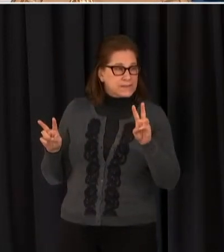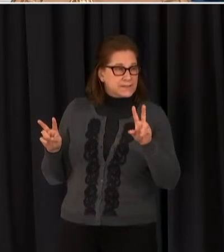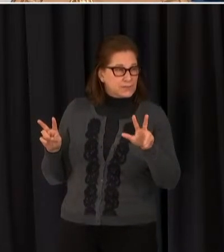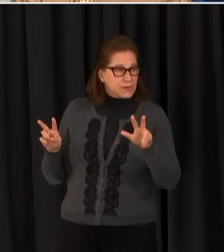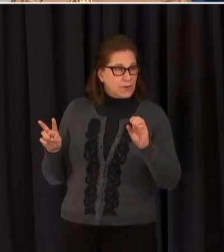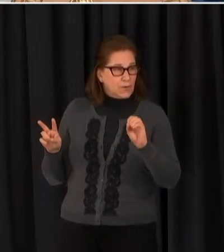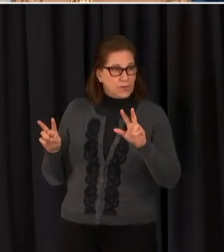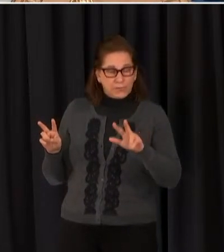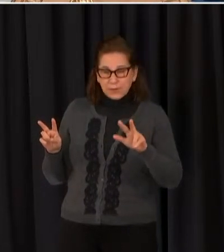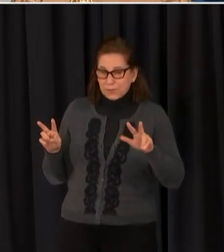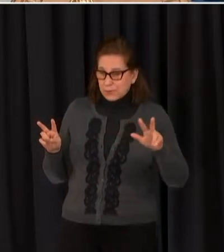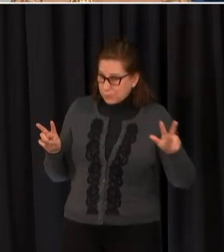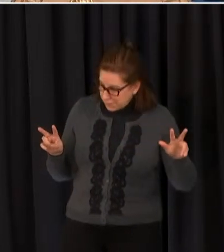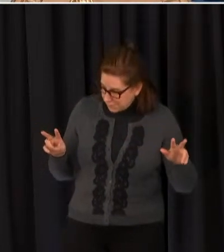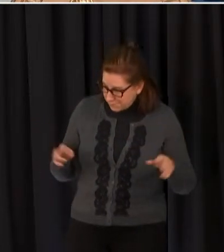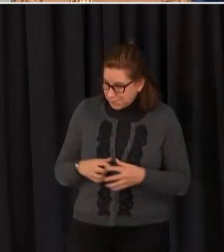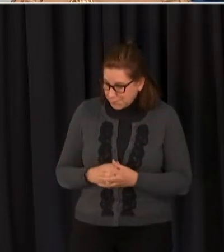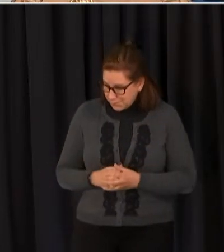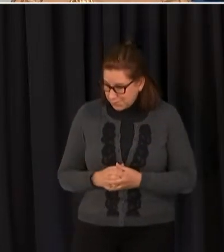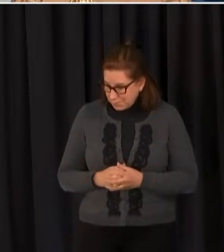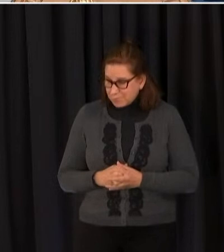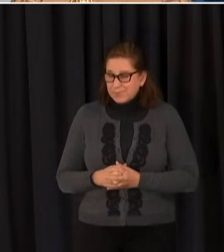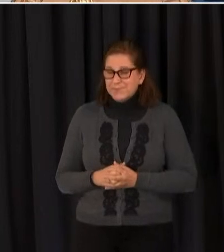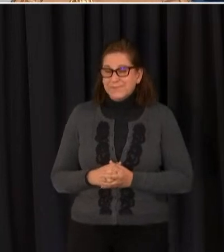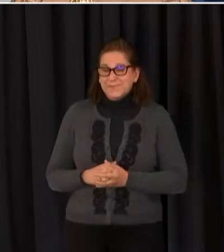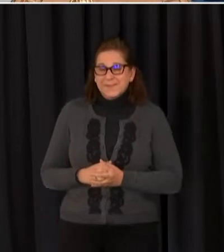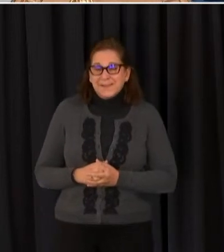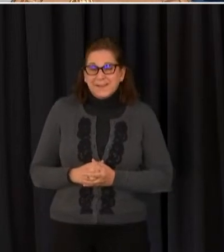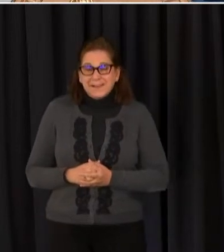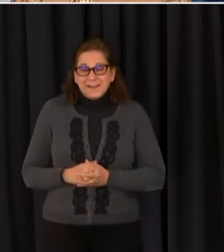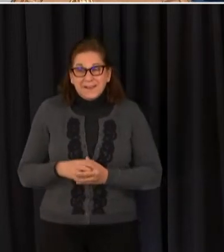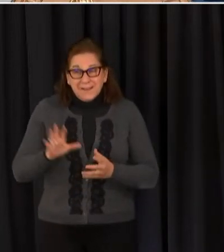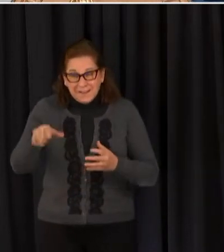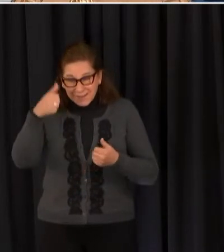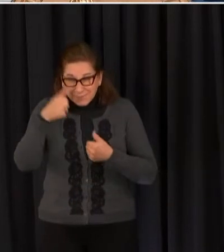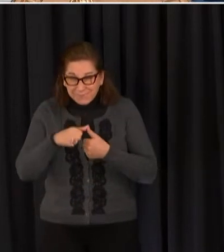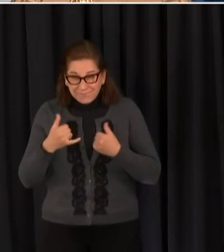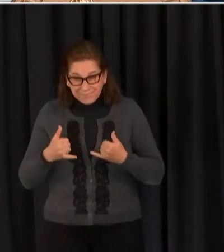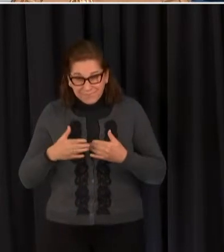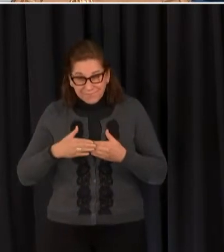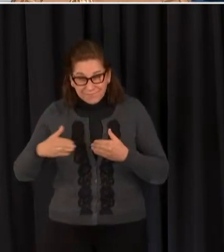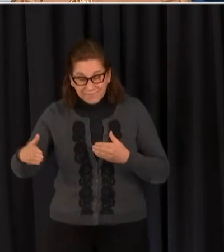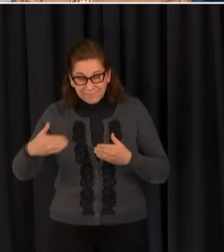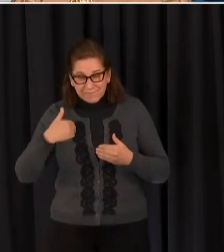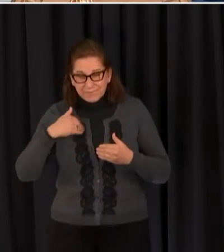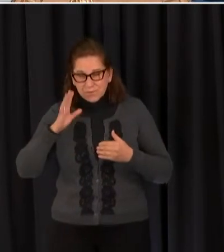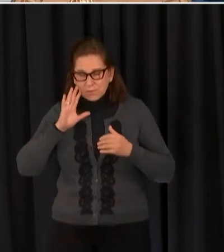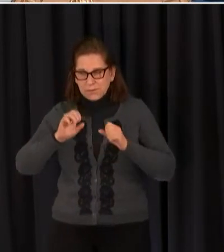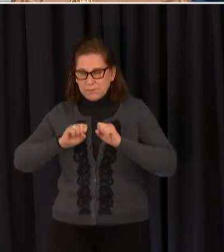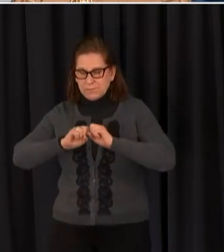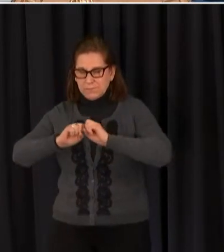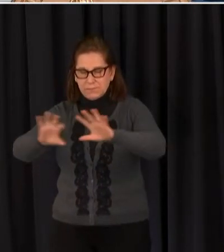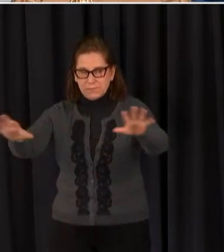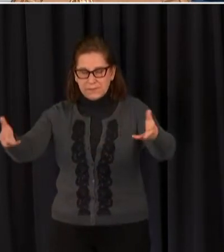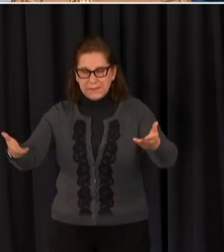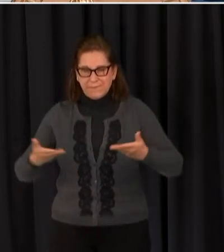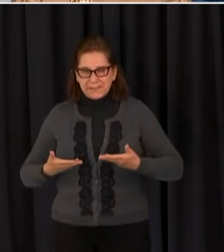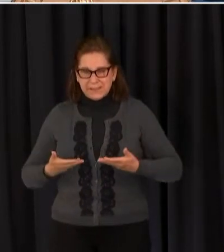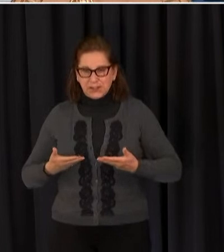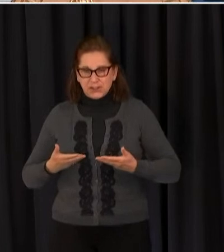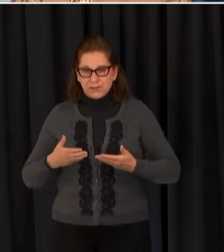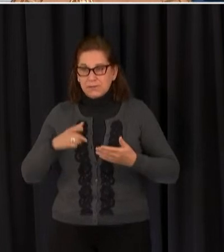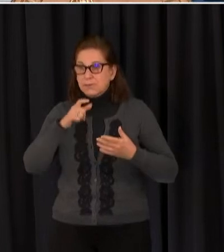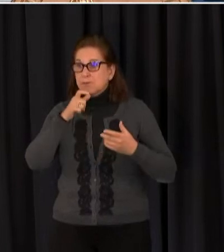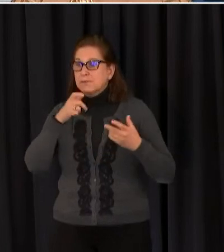1-855-363-0333. And also remember that moving forward, we will send out invitations to those who